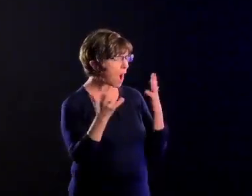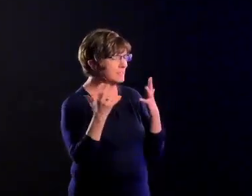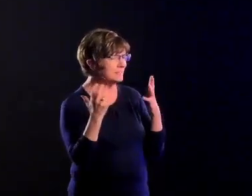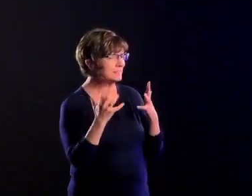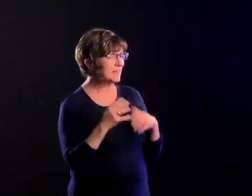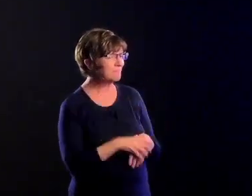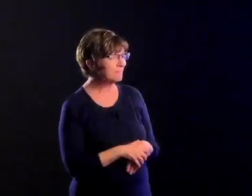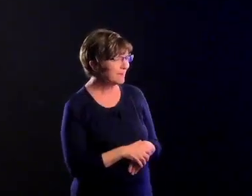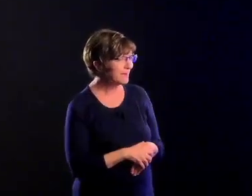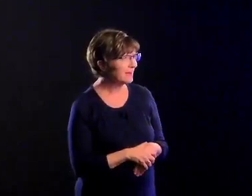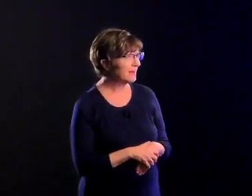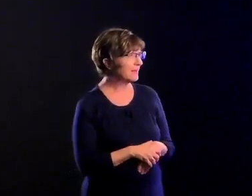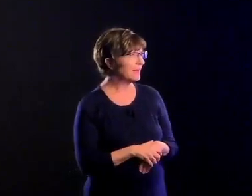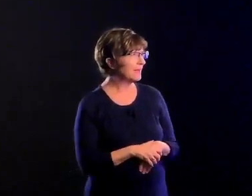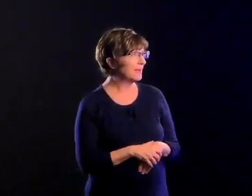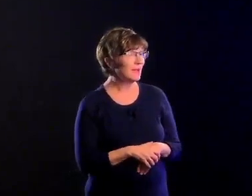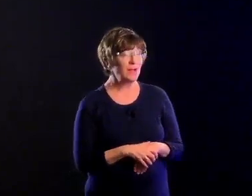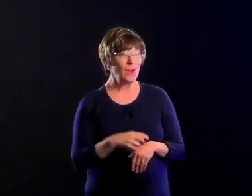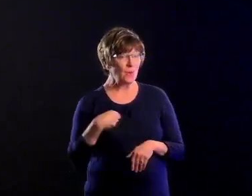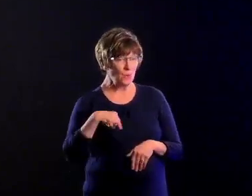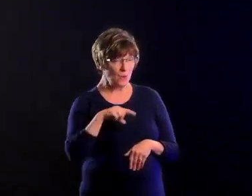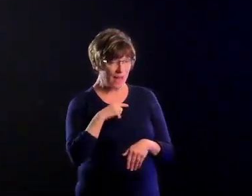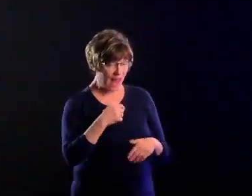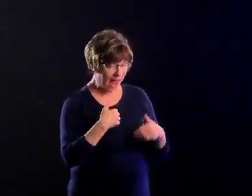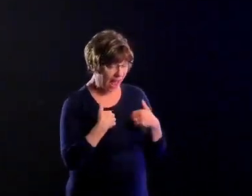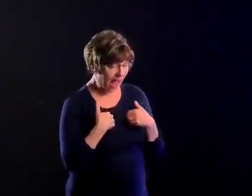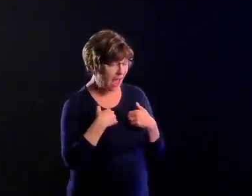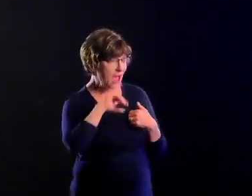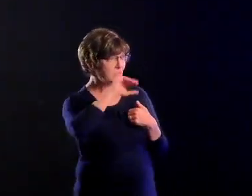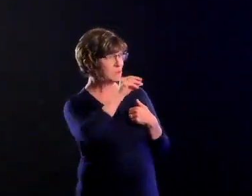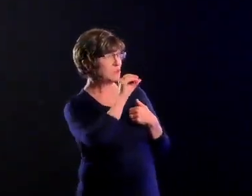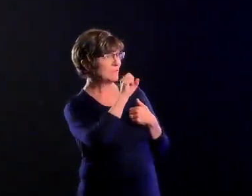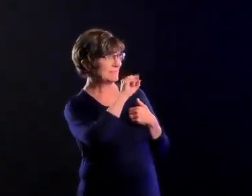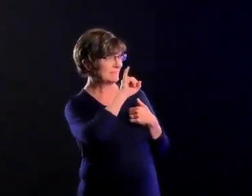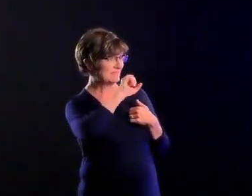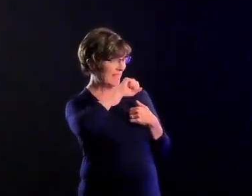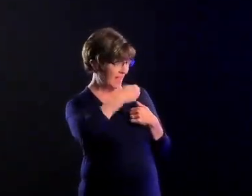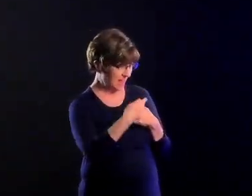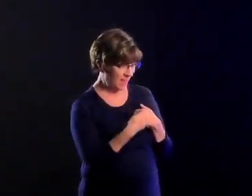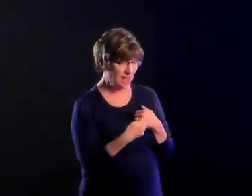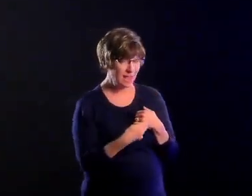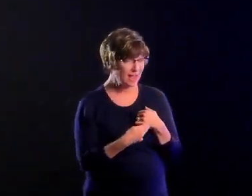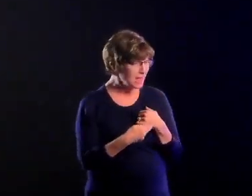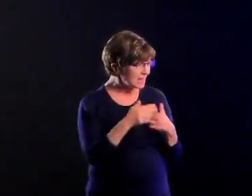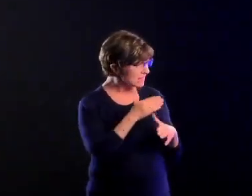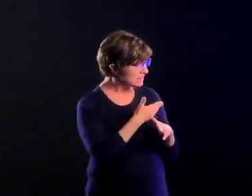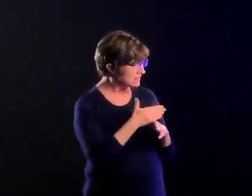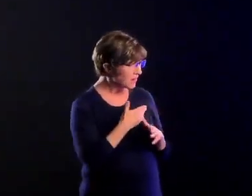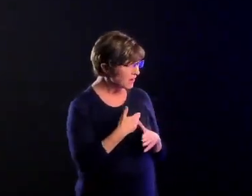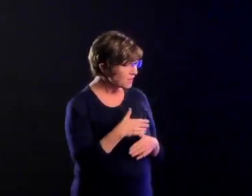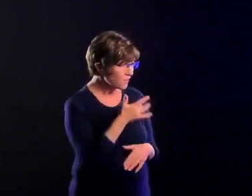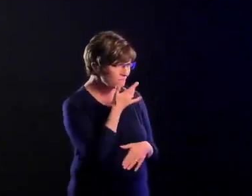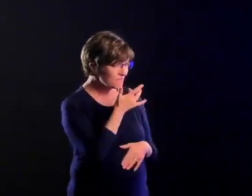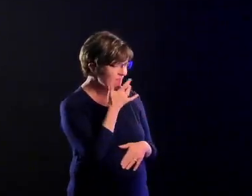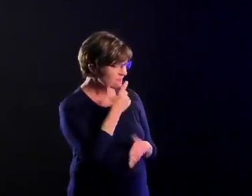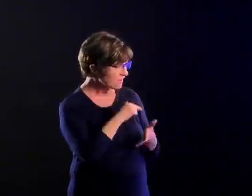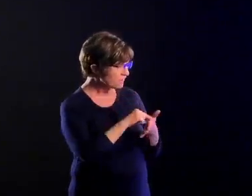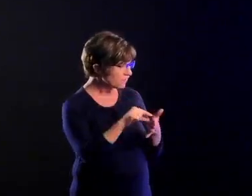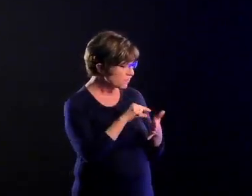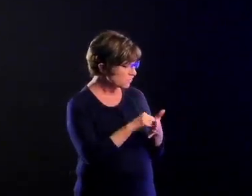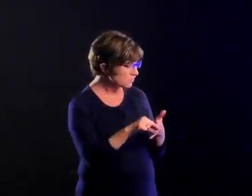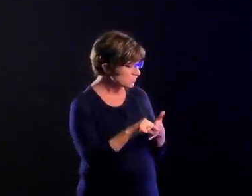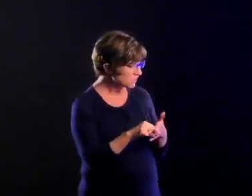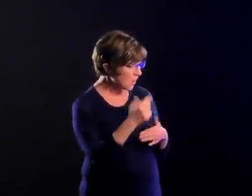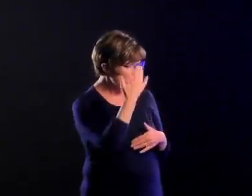Esteban. That's a good word, man. We have Josiah with us as well. Josiah, can you share with us what your favorite verse is